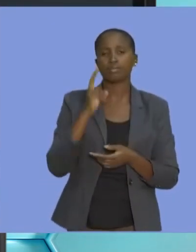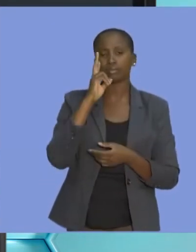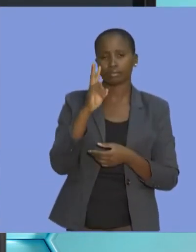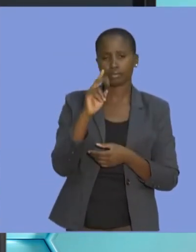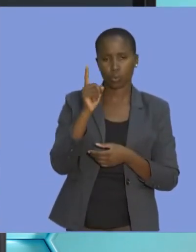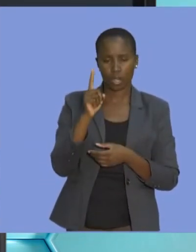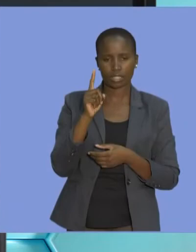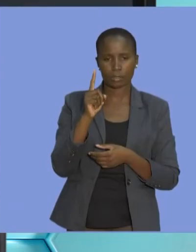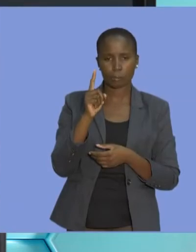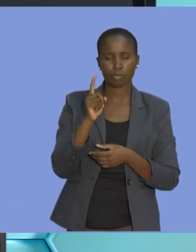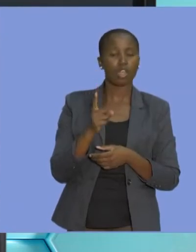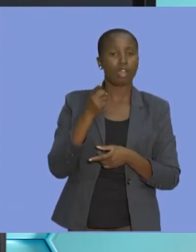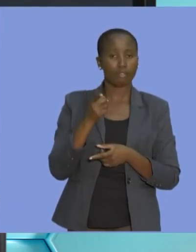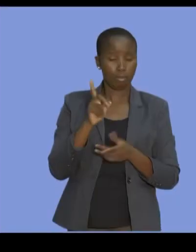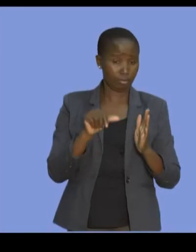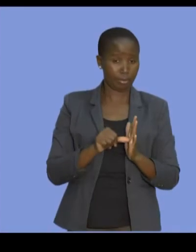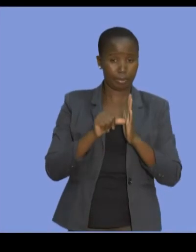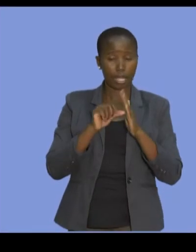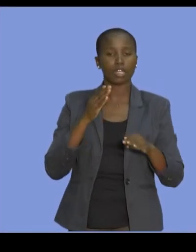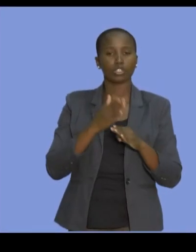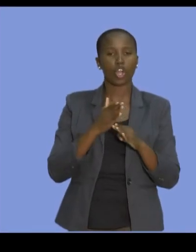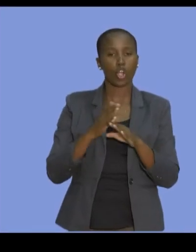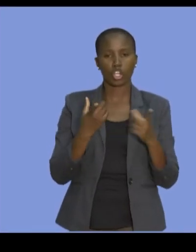quartiles from the cumulative frequency. Let's see how we can do that.